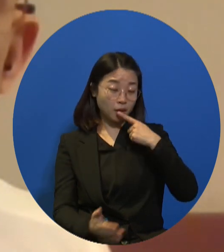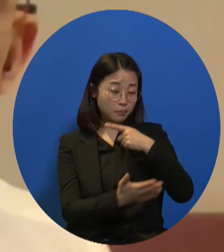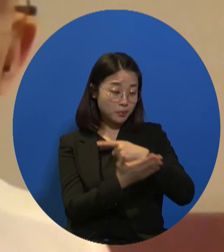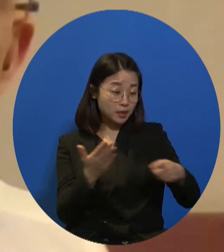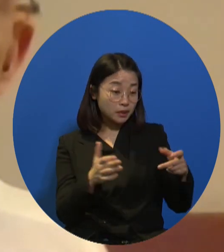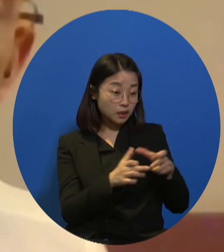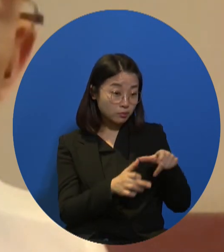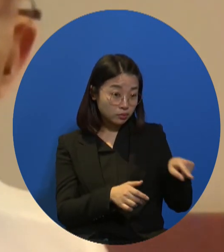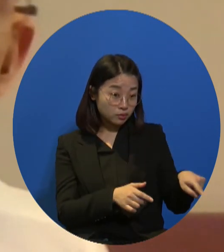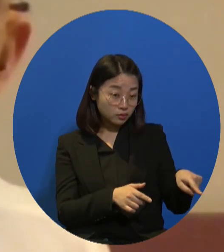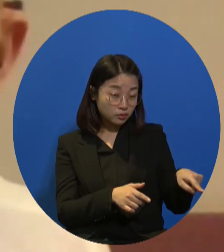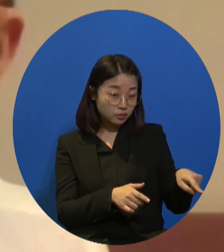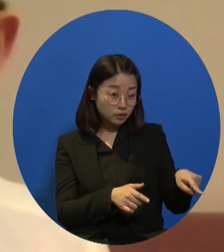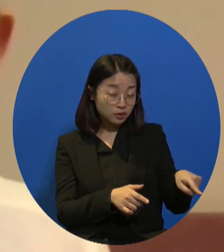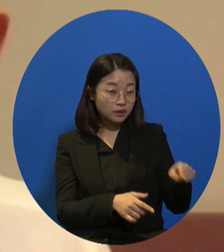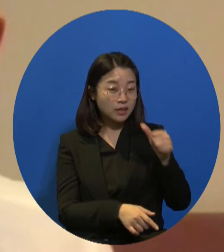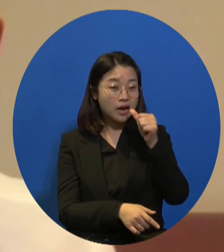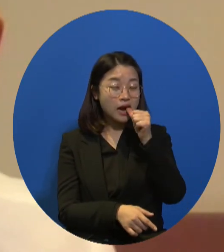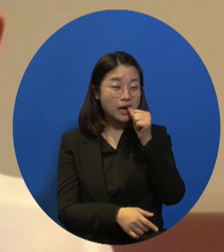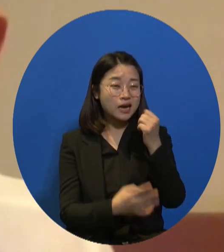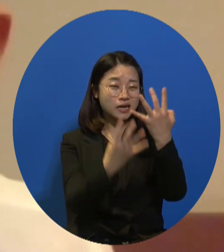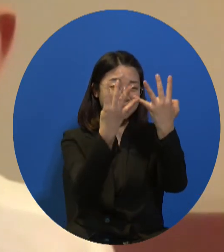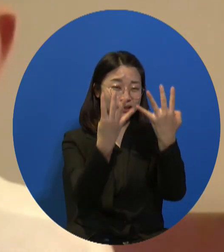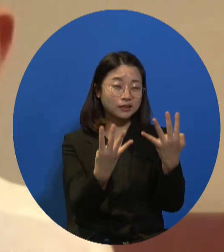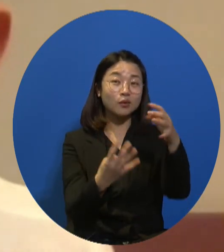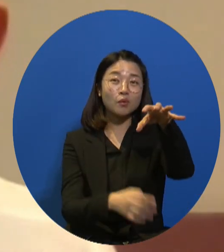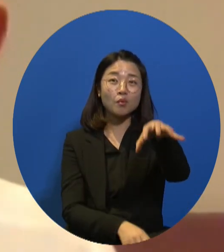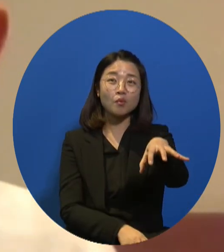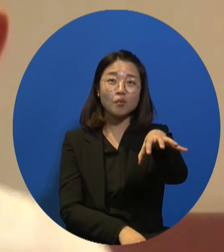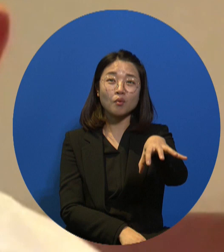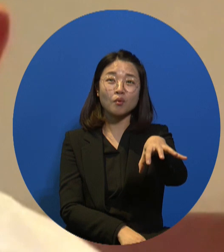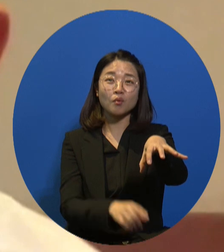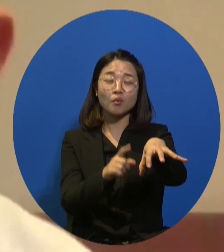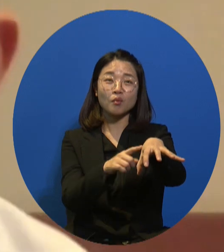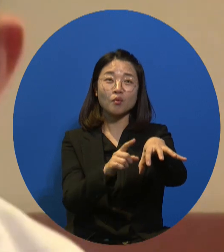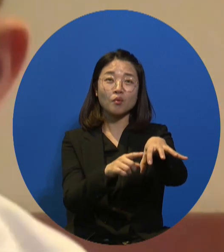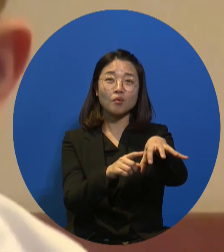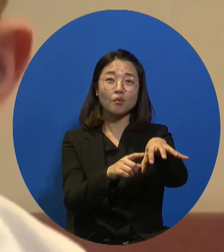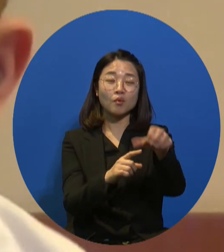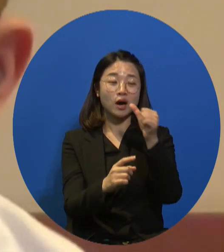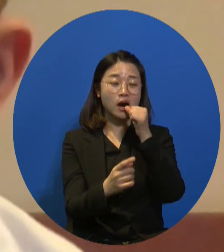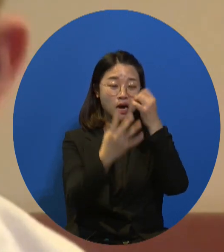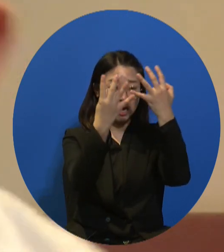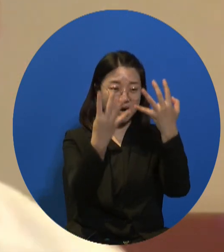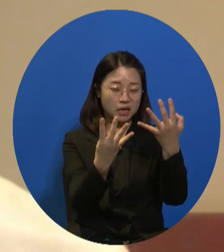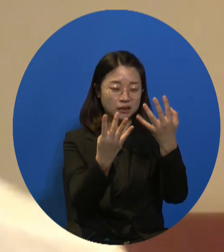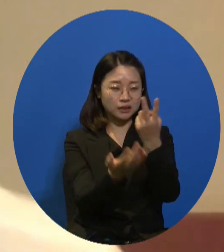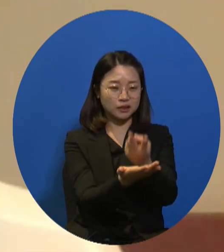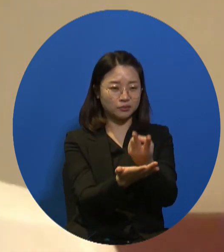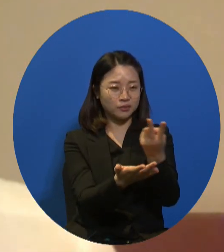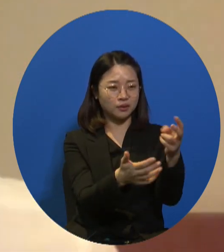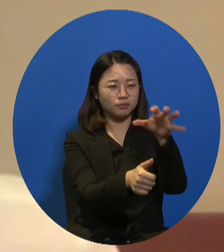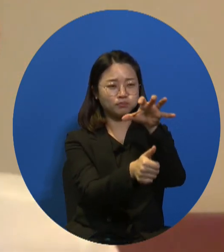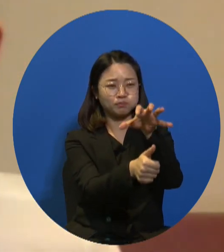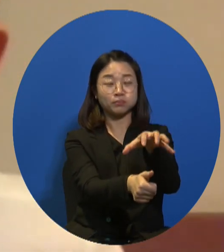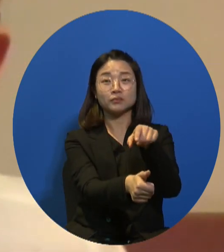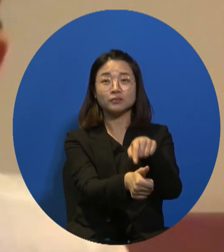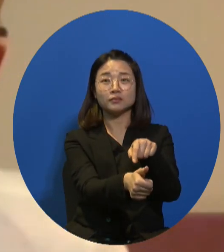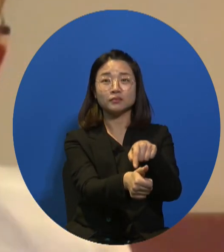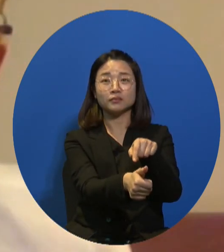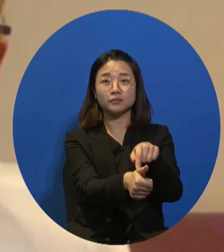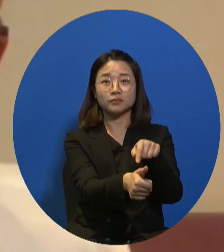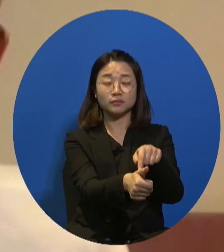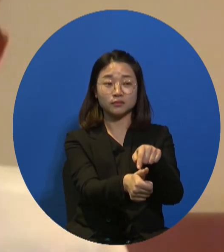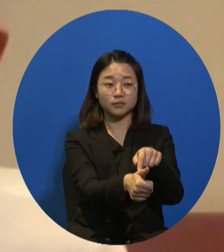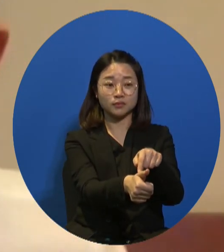a form of restraint amounted to torture under the Convention Against Torture.